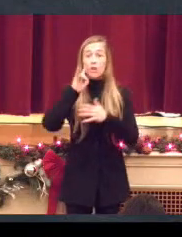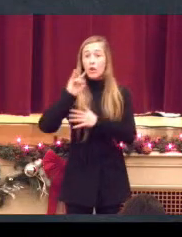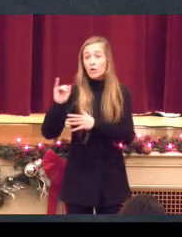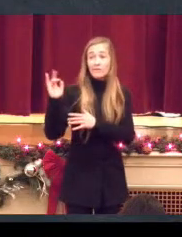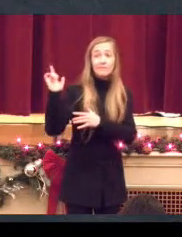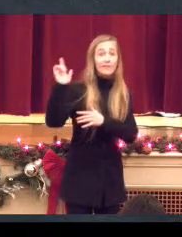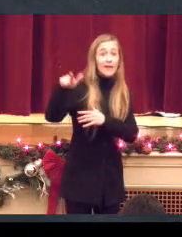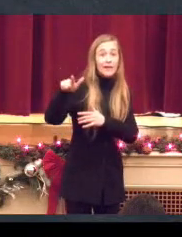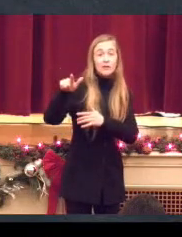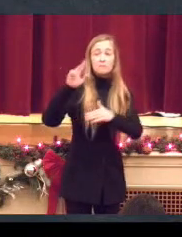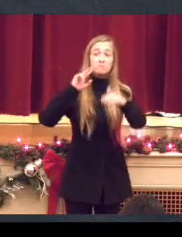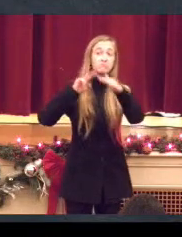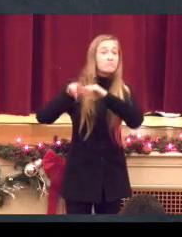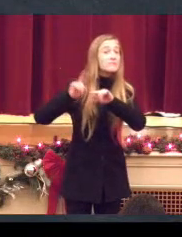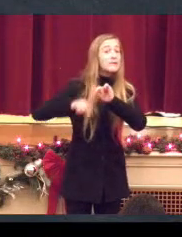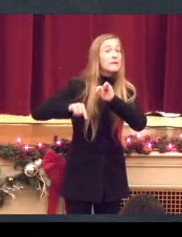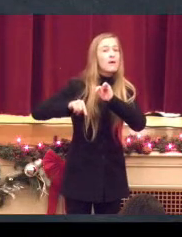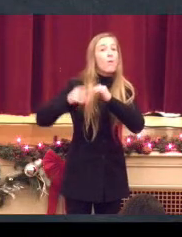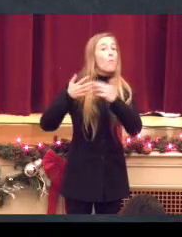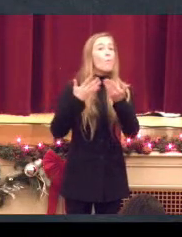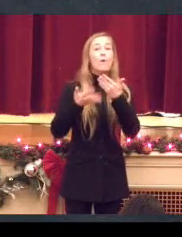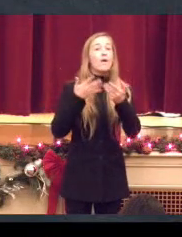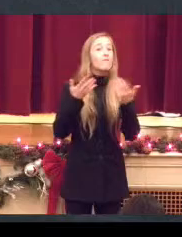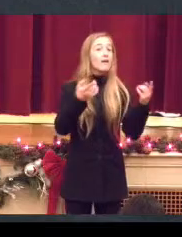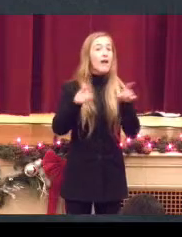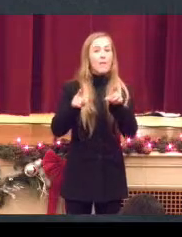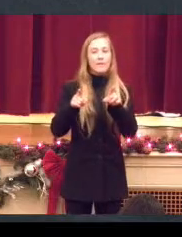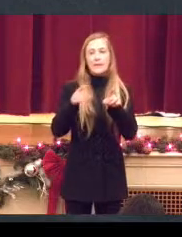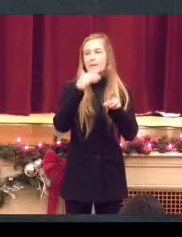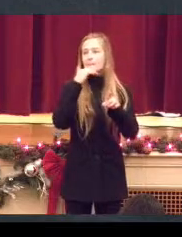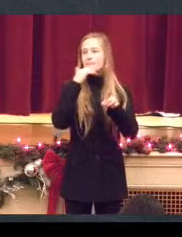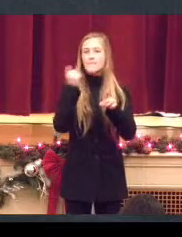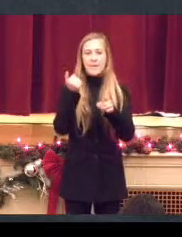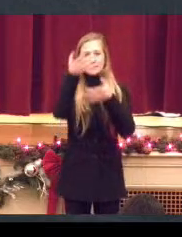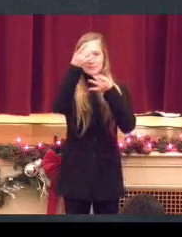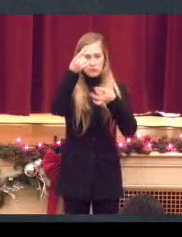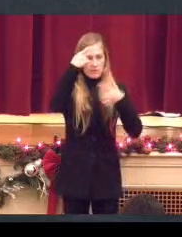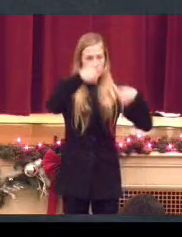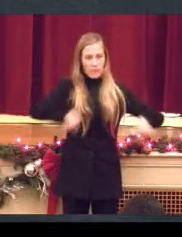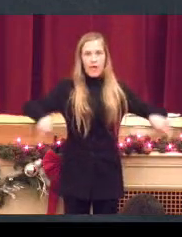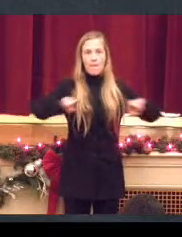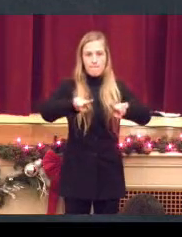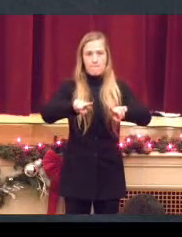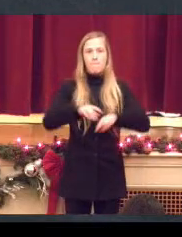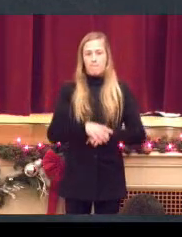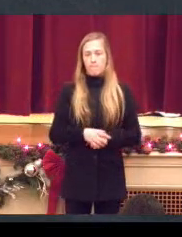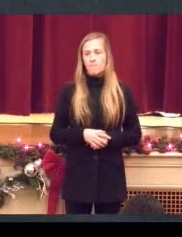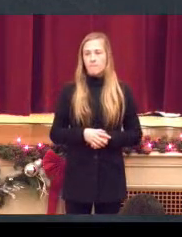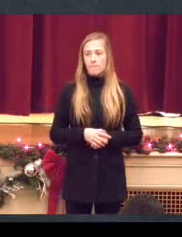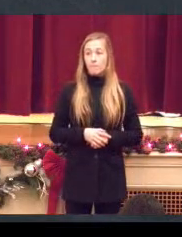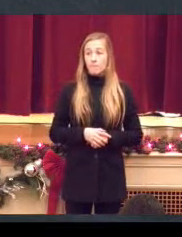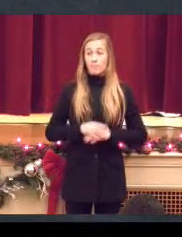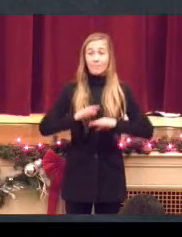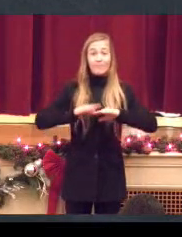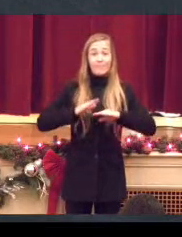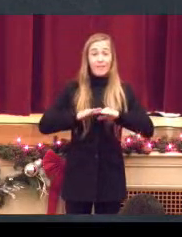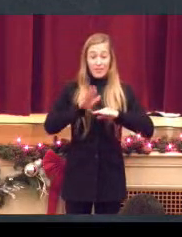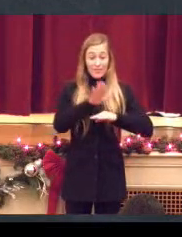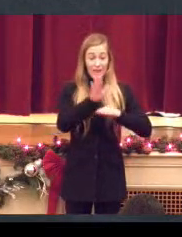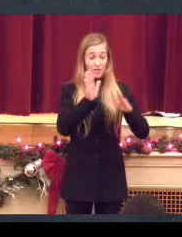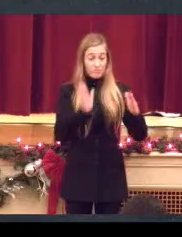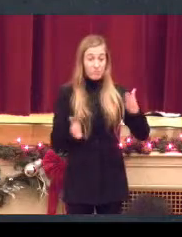it comes out to be, it's in the best interest of children. And as long as they remain our